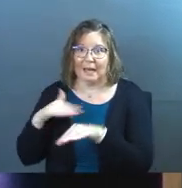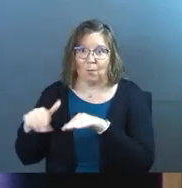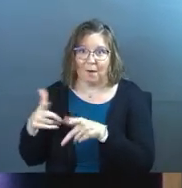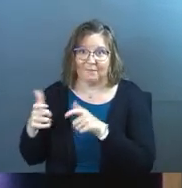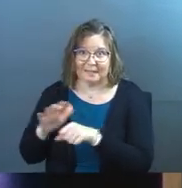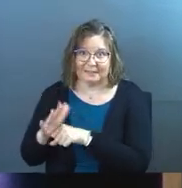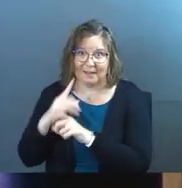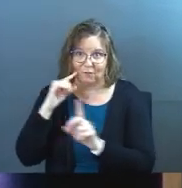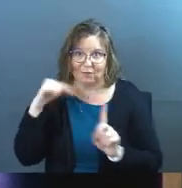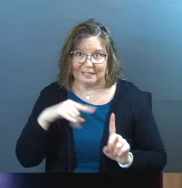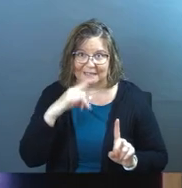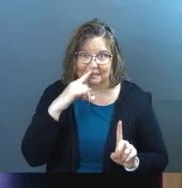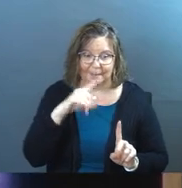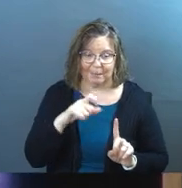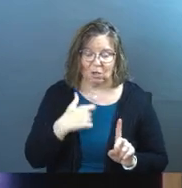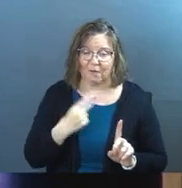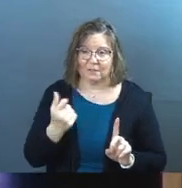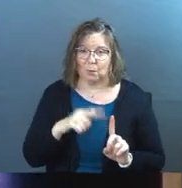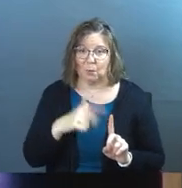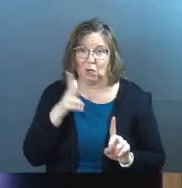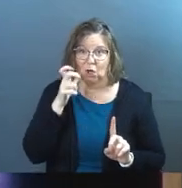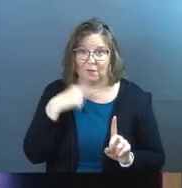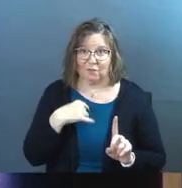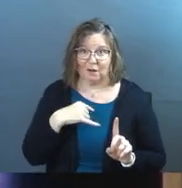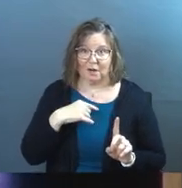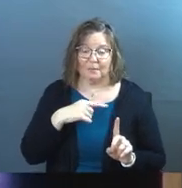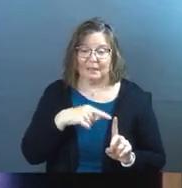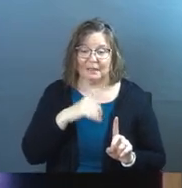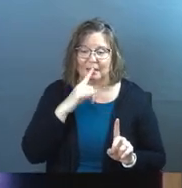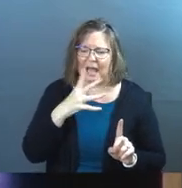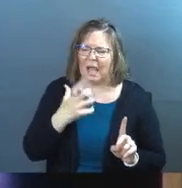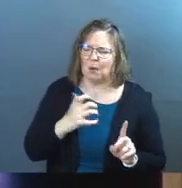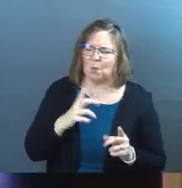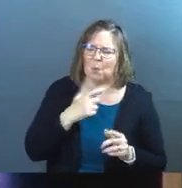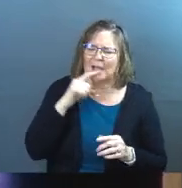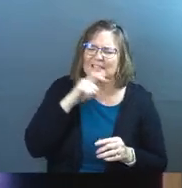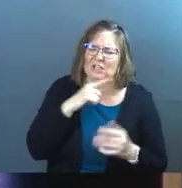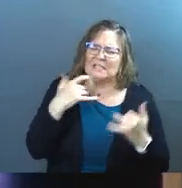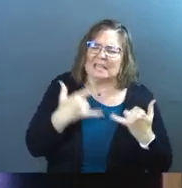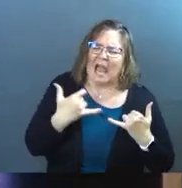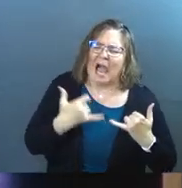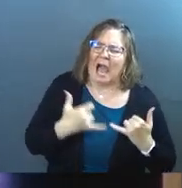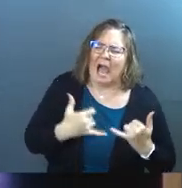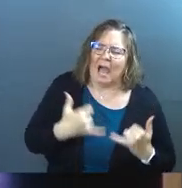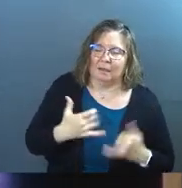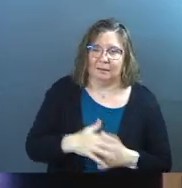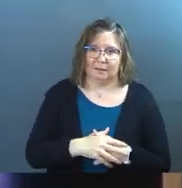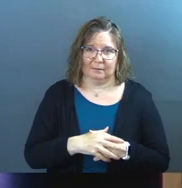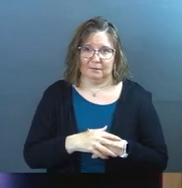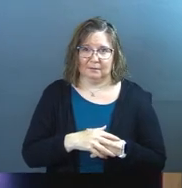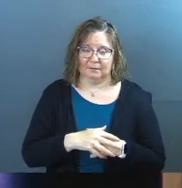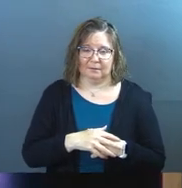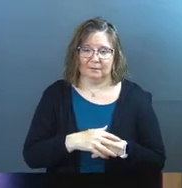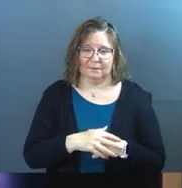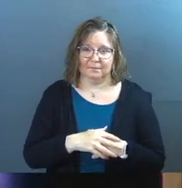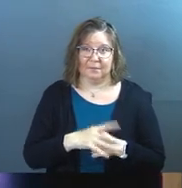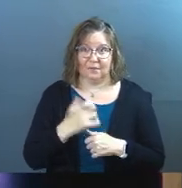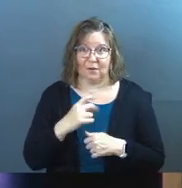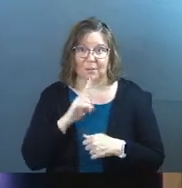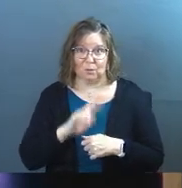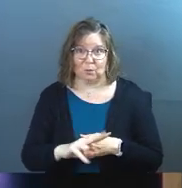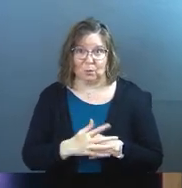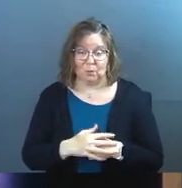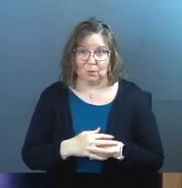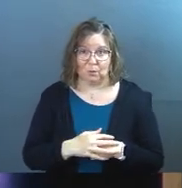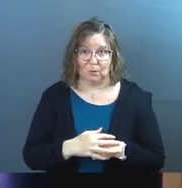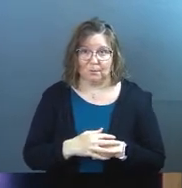walked fast enough because all of a sudden we heard from the kitchen, I want cereal now, from the two-year-old.